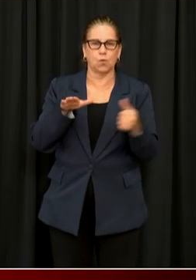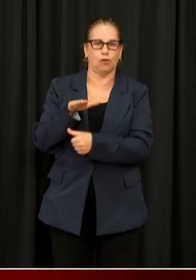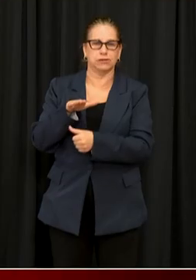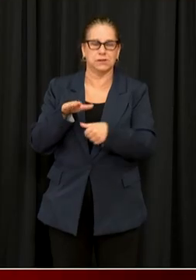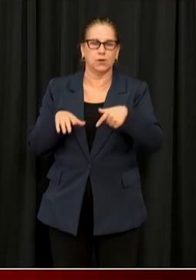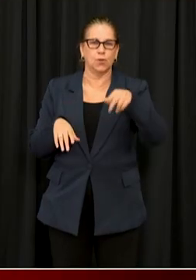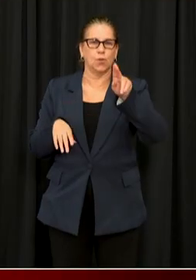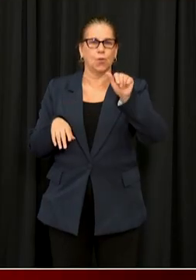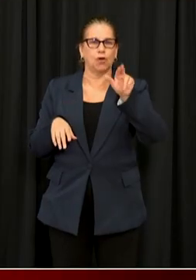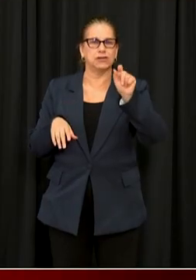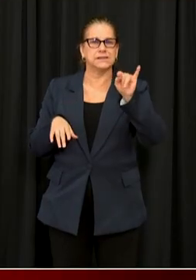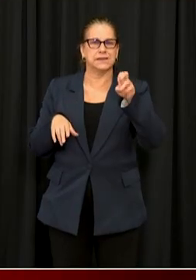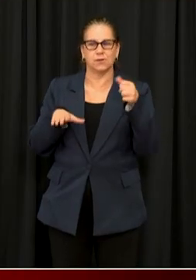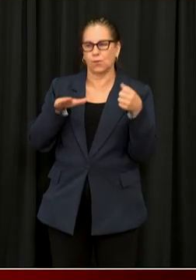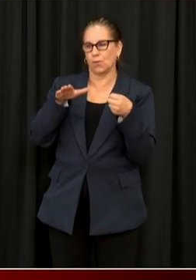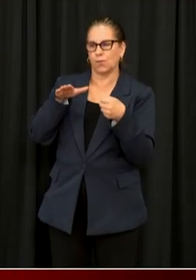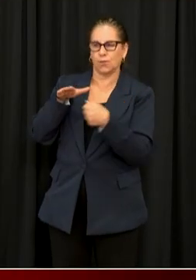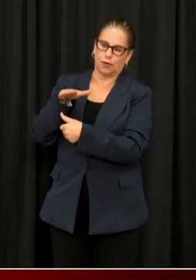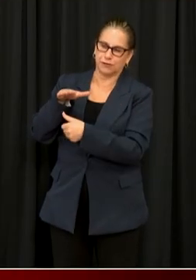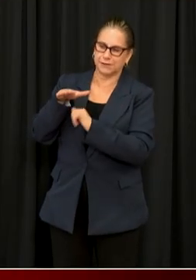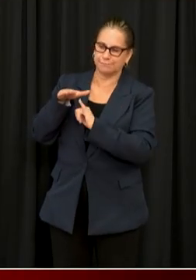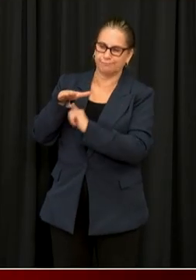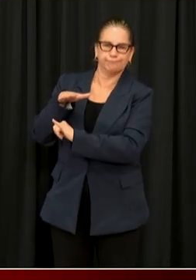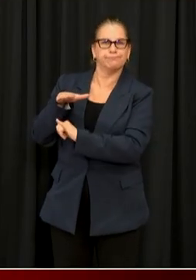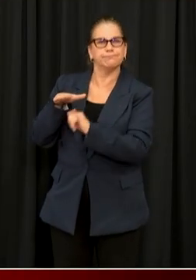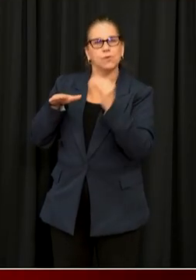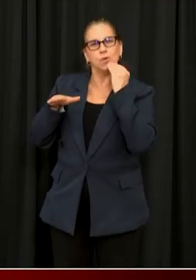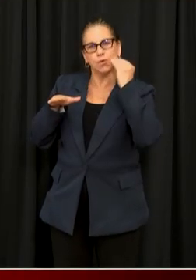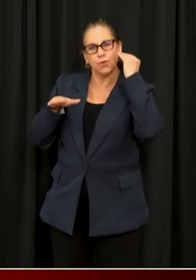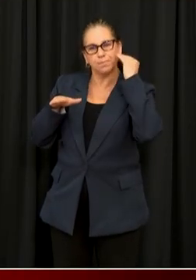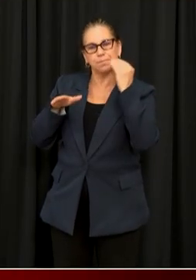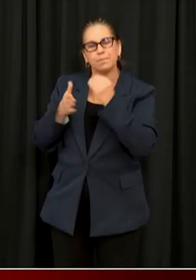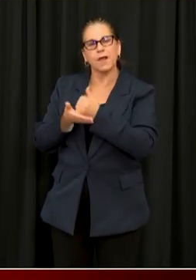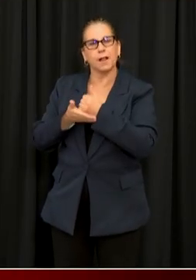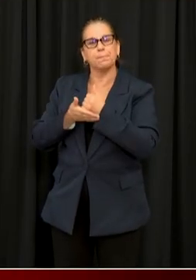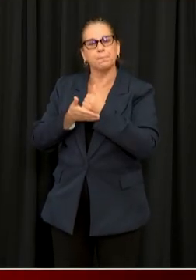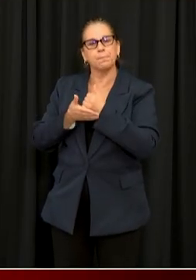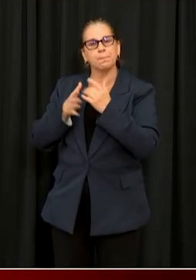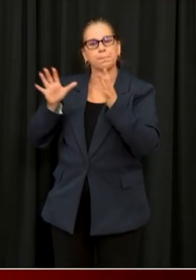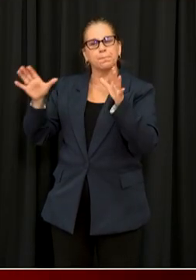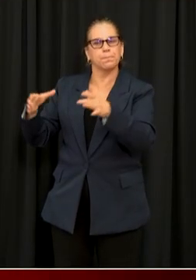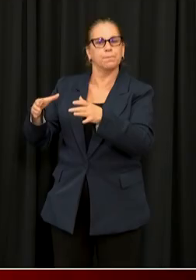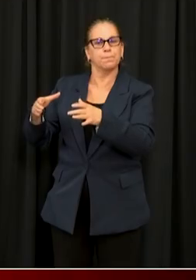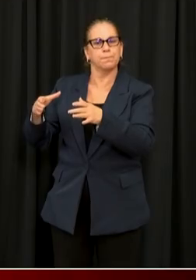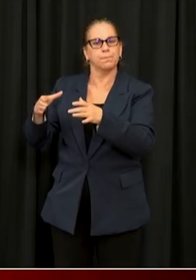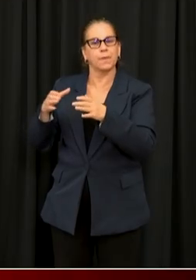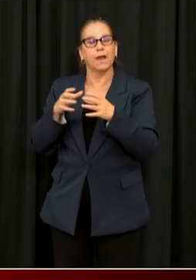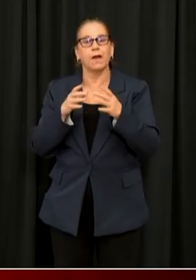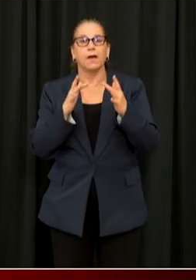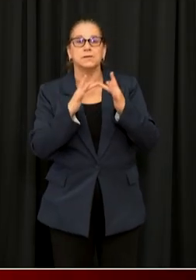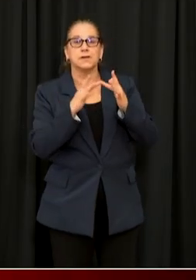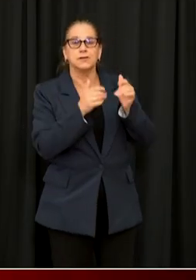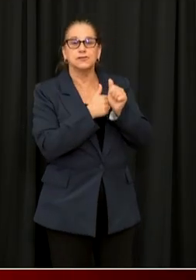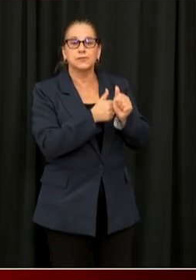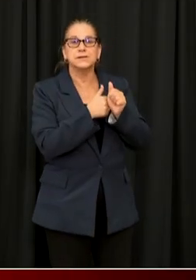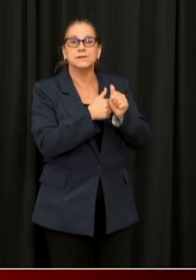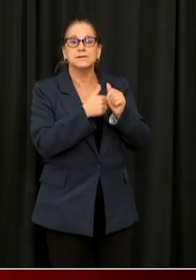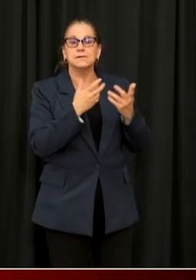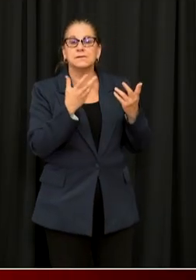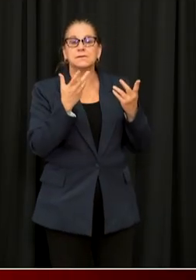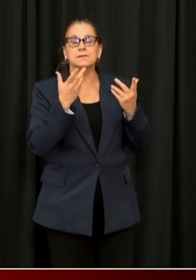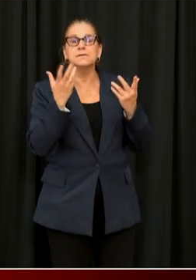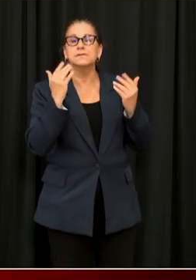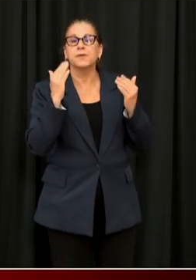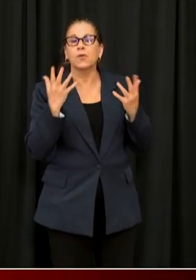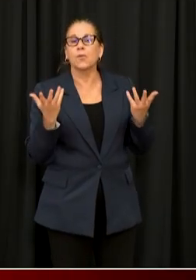to expect. So for as much as we talk about what contact tracing is helpful for us to tell people what it isn't. We are never going to ask